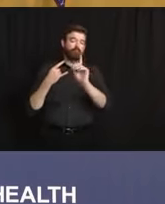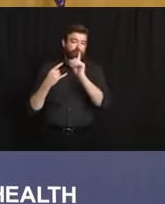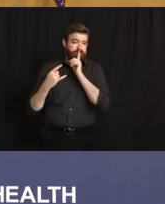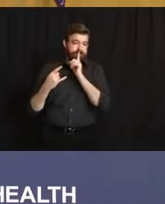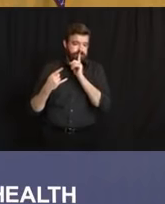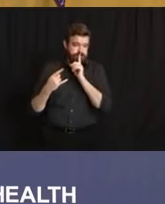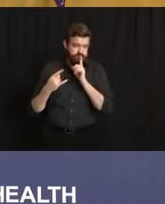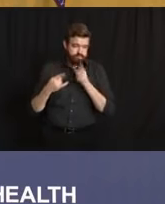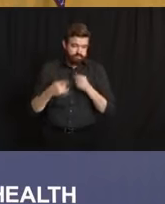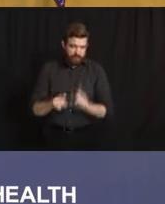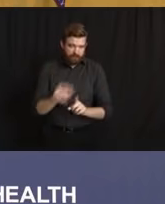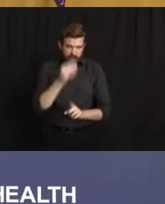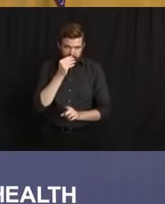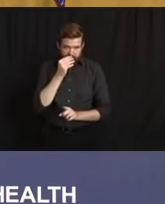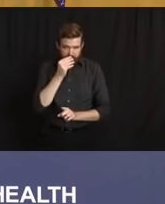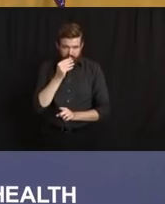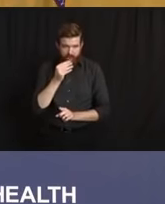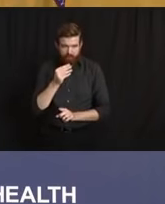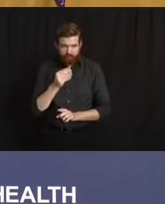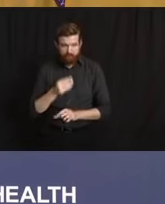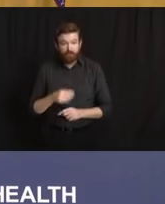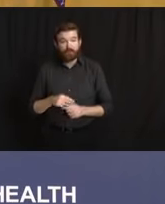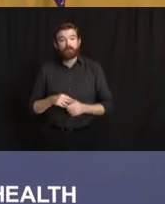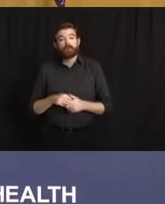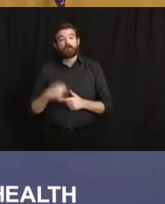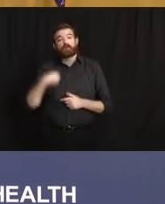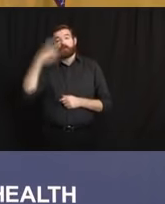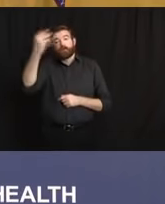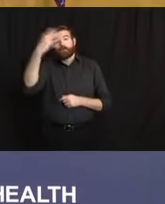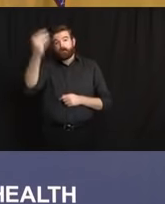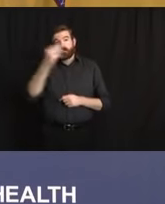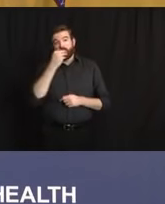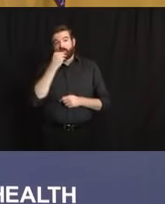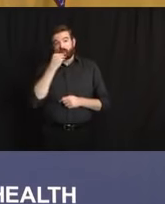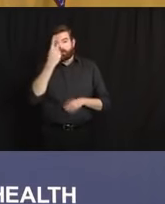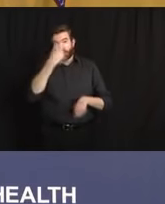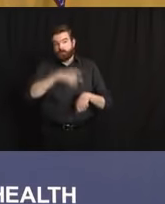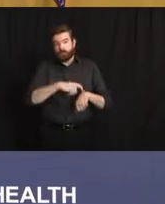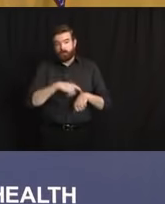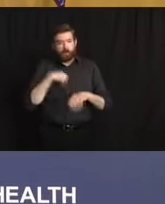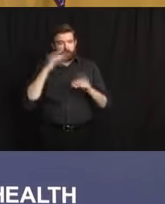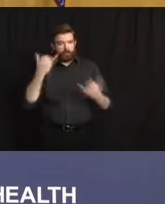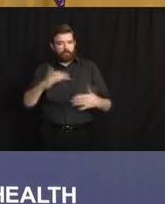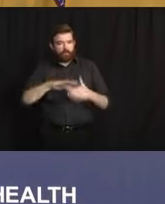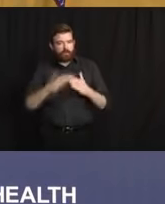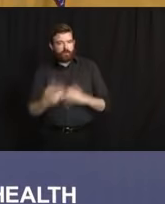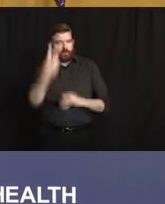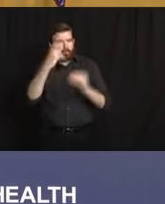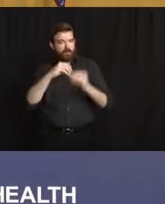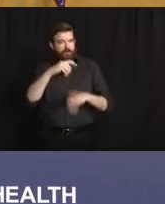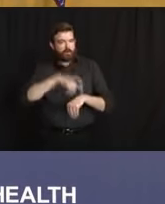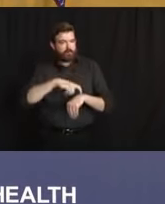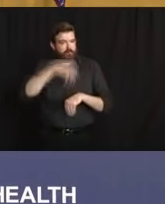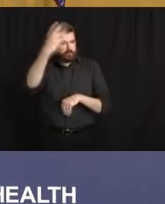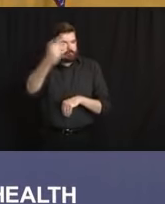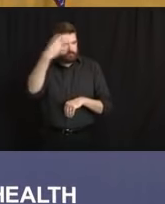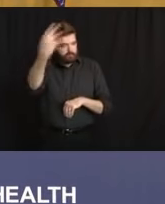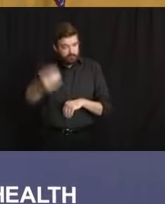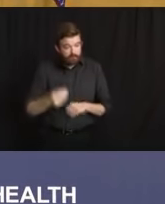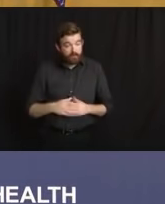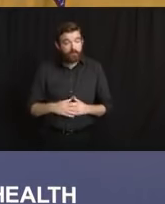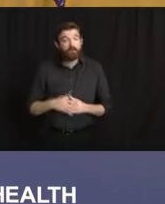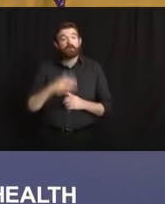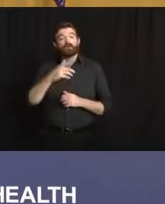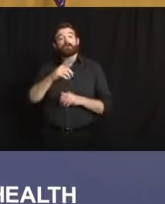2 times, and I hope to get 2 more this weekend. Almost nobody is wearing the mask at the table, and I don't think